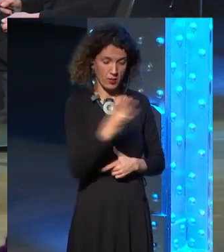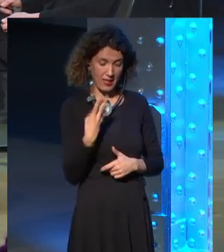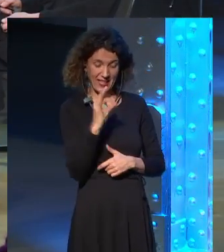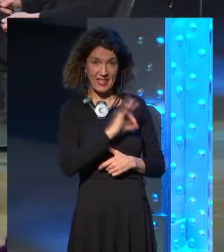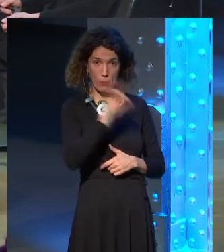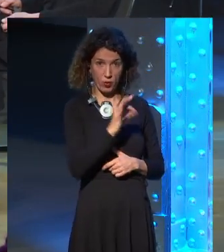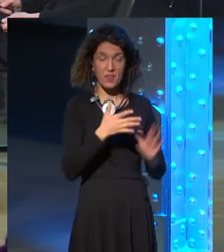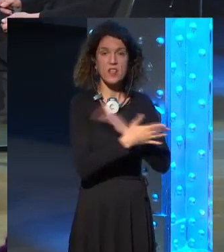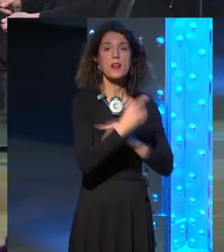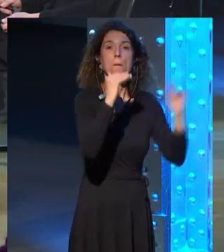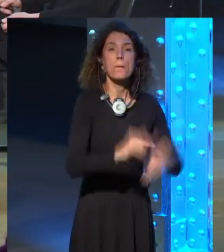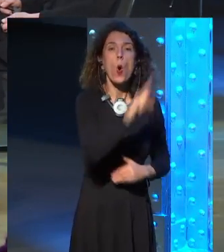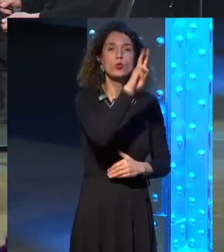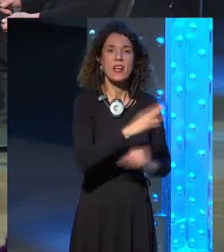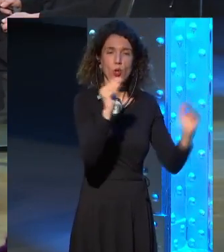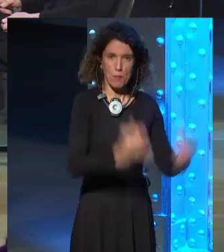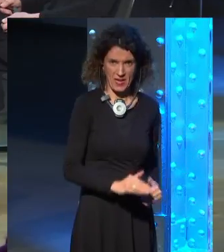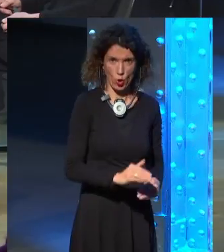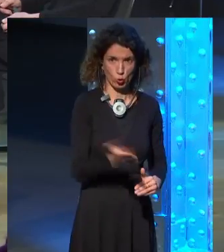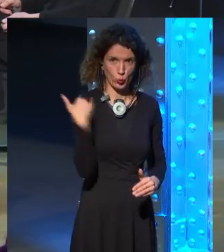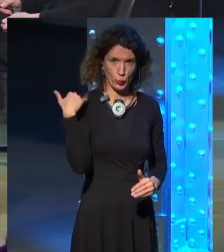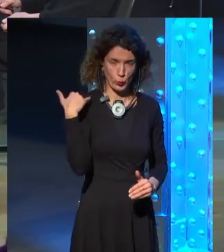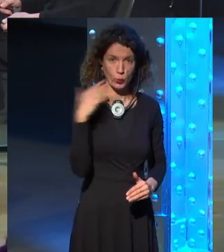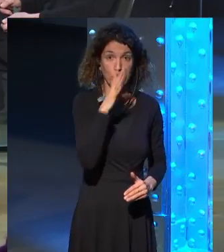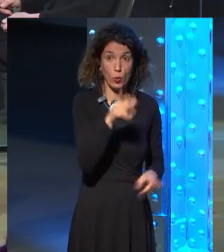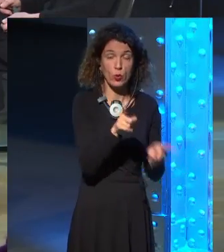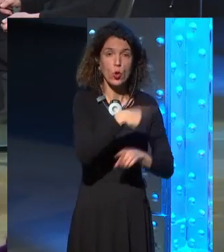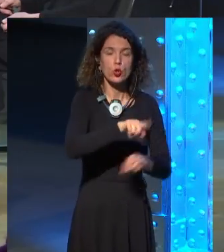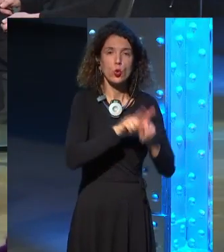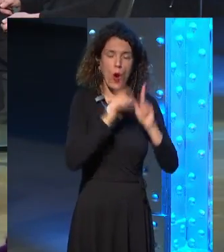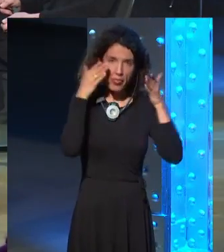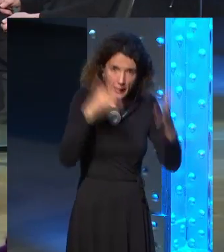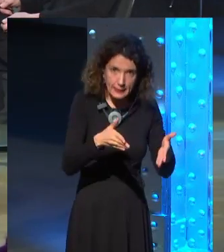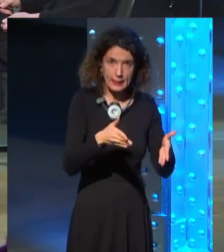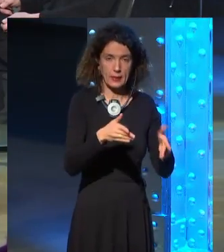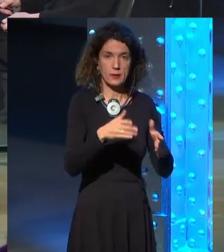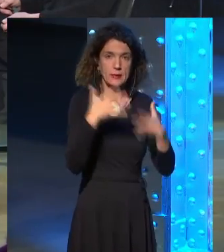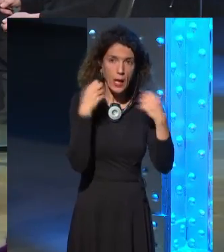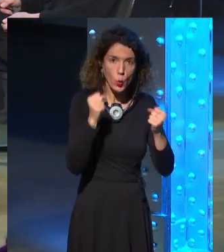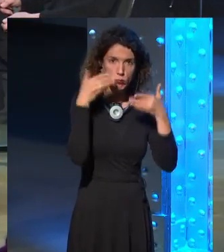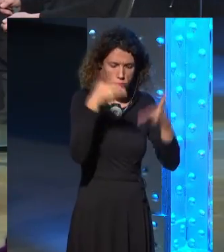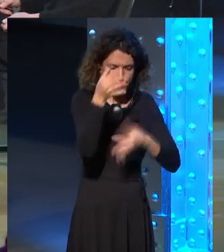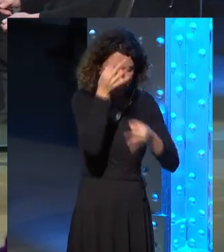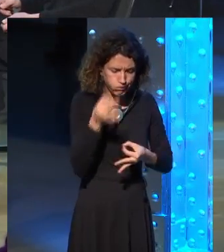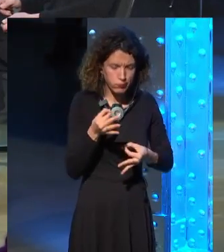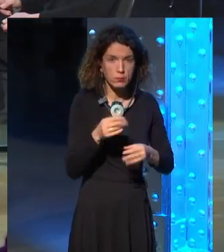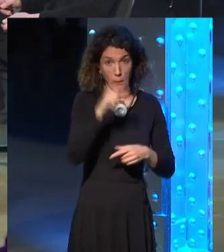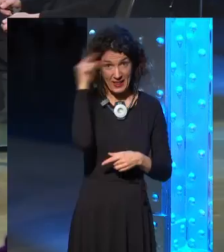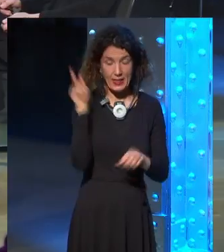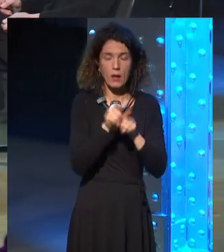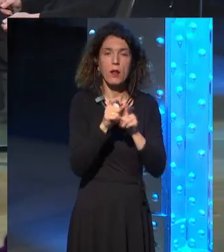be because of more focus on mental health, on better